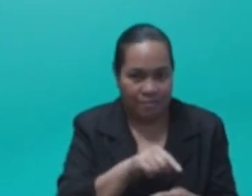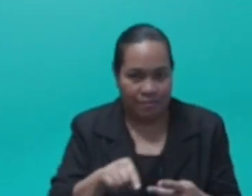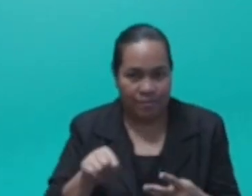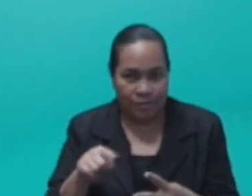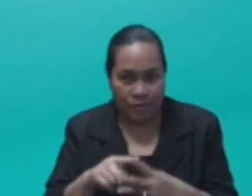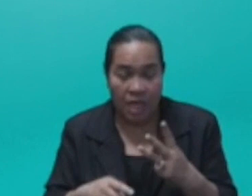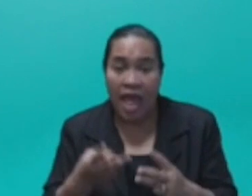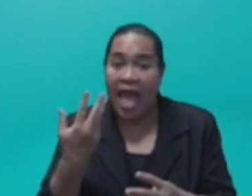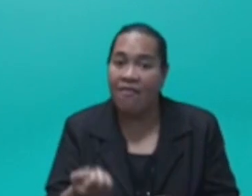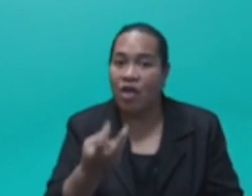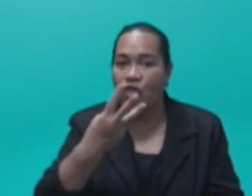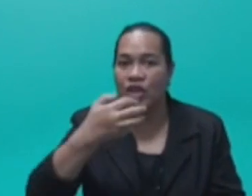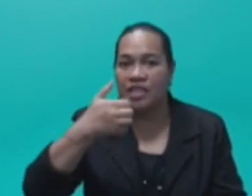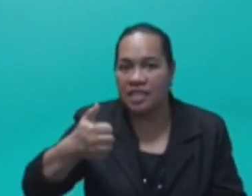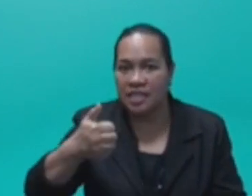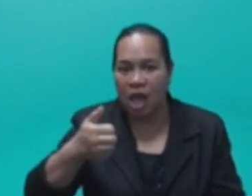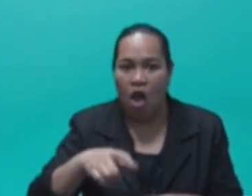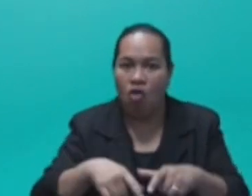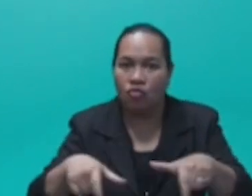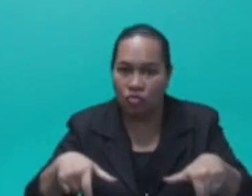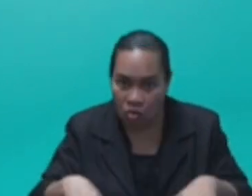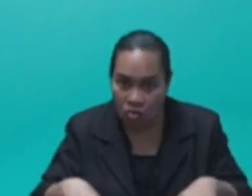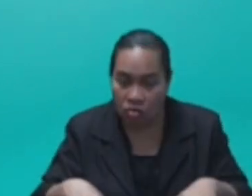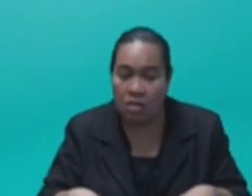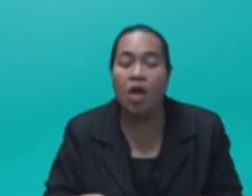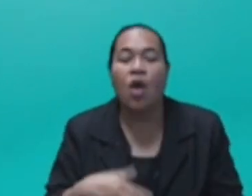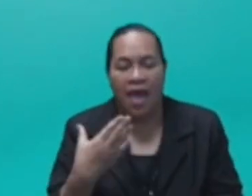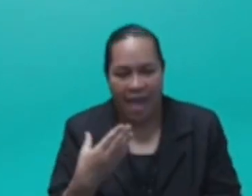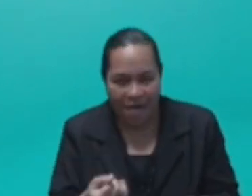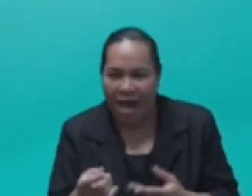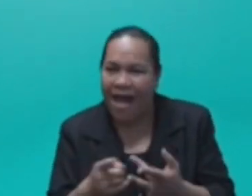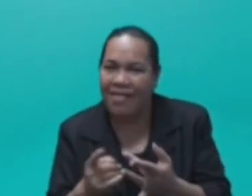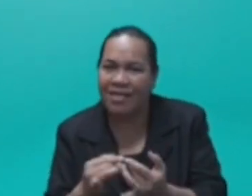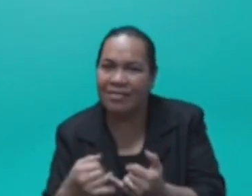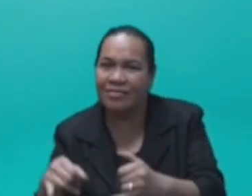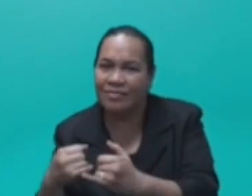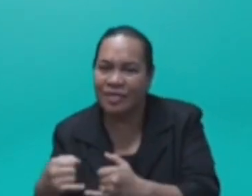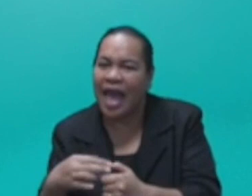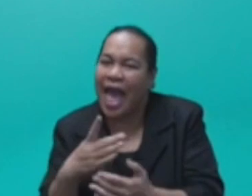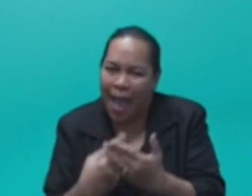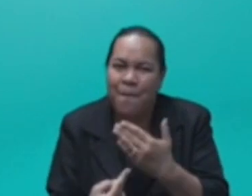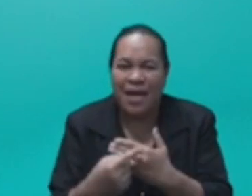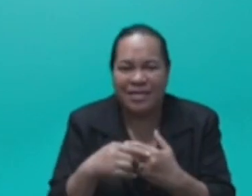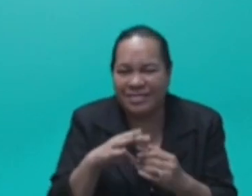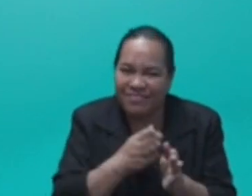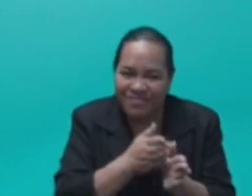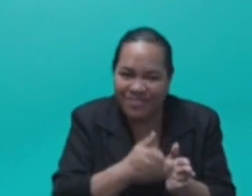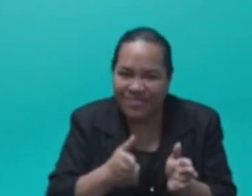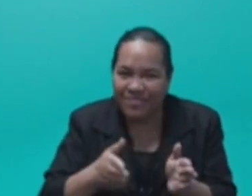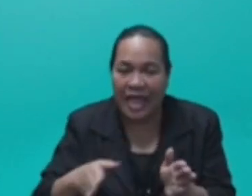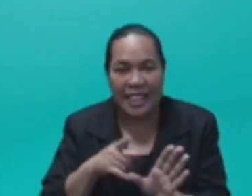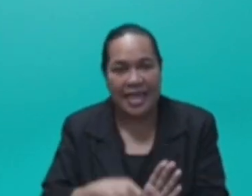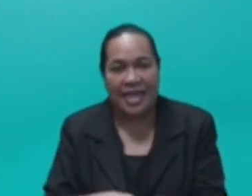are 36 established magistrate courts, with further scheduled island sittings occurred during the year. Mr.